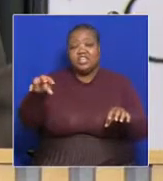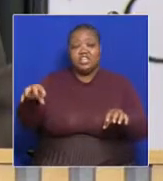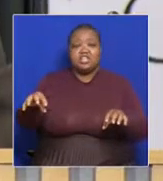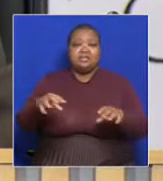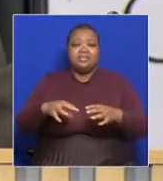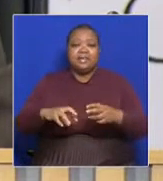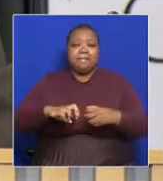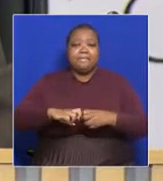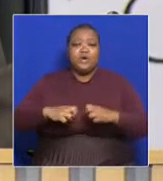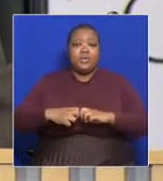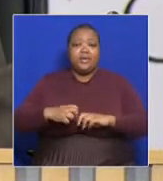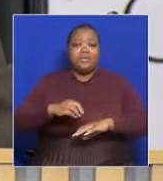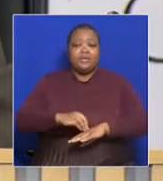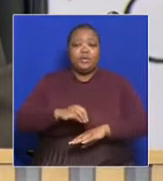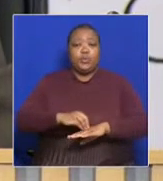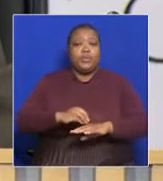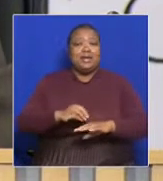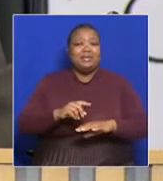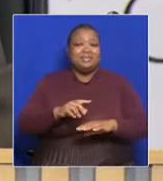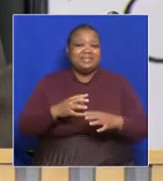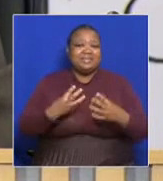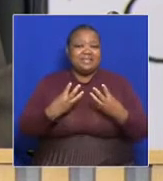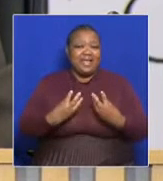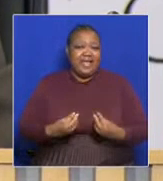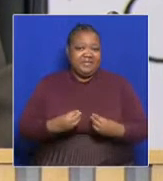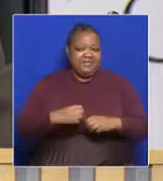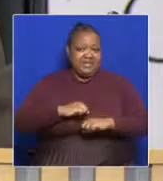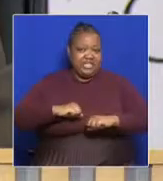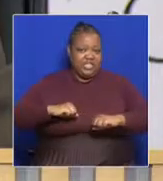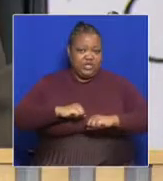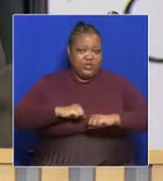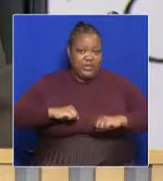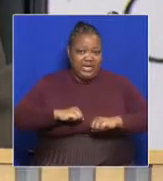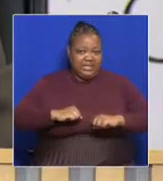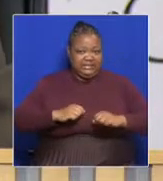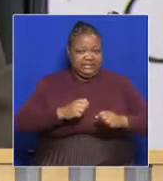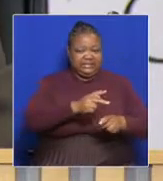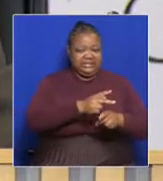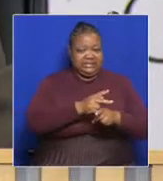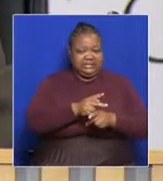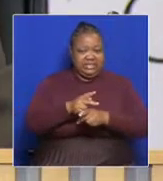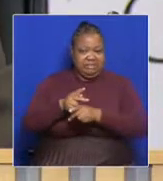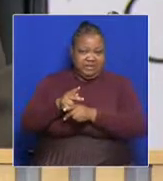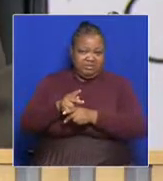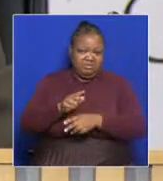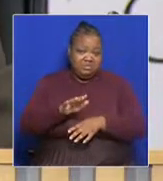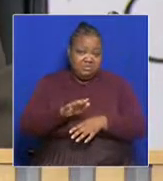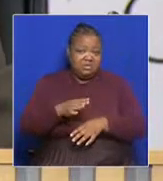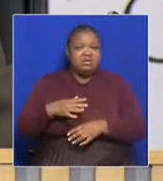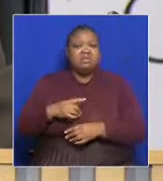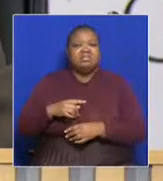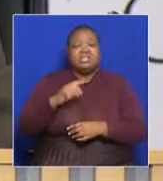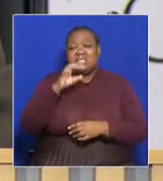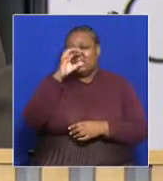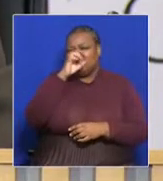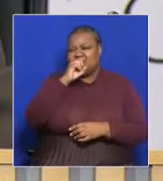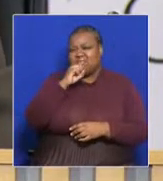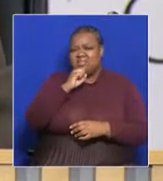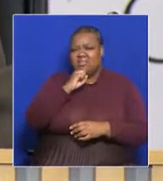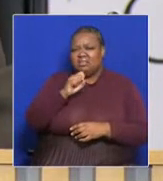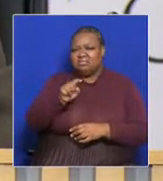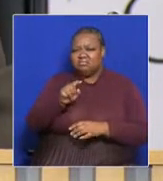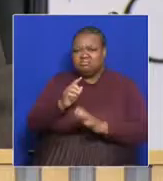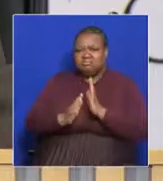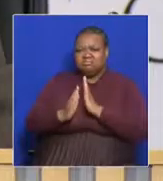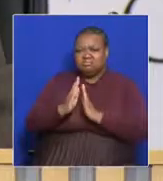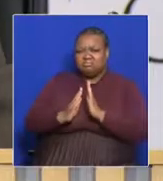individual problems about storage. Do you want me to tell you what's very strange with that proposition or that statement?